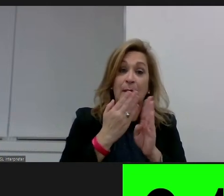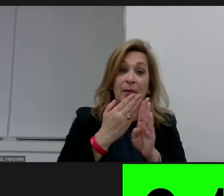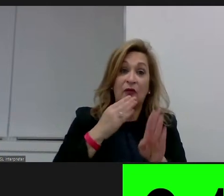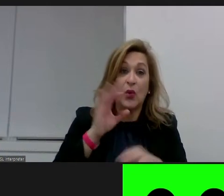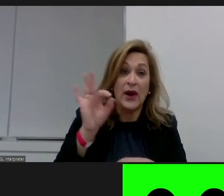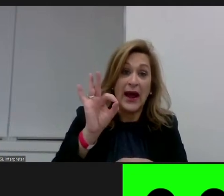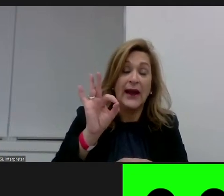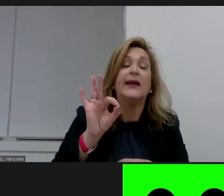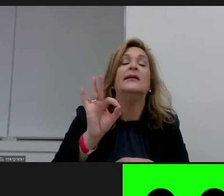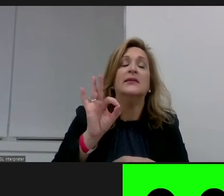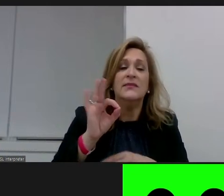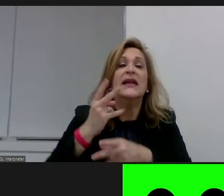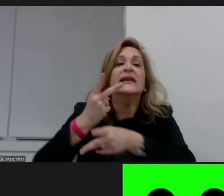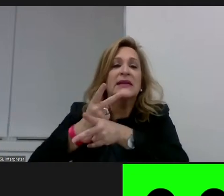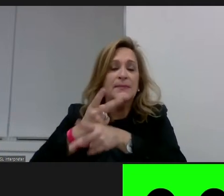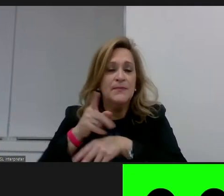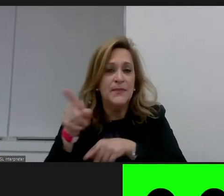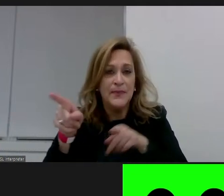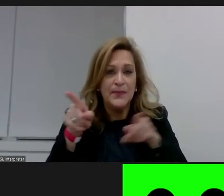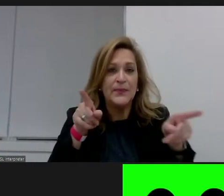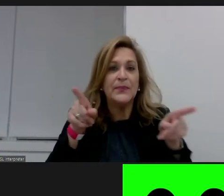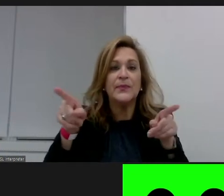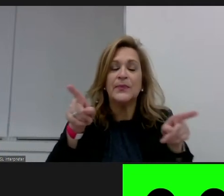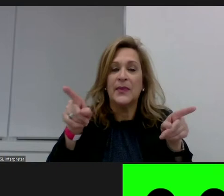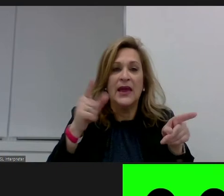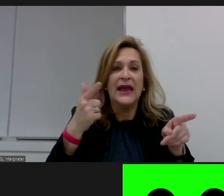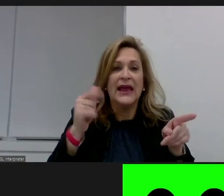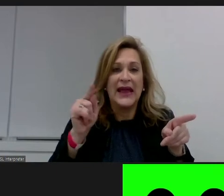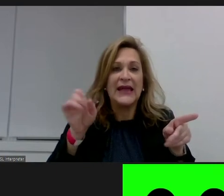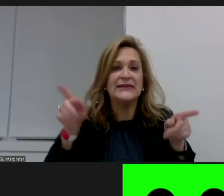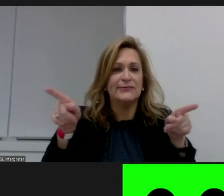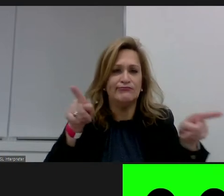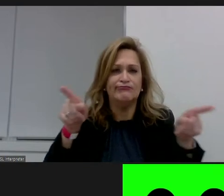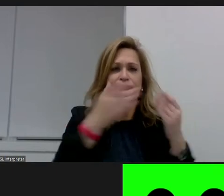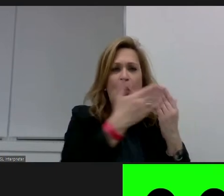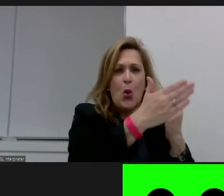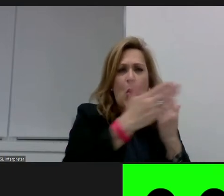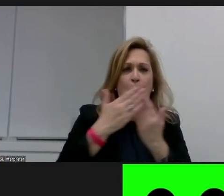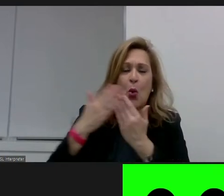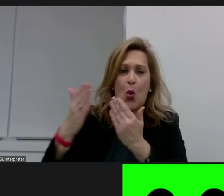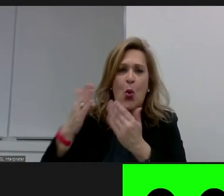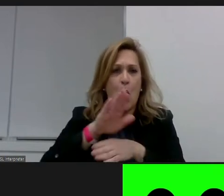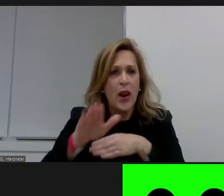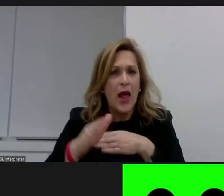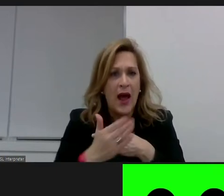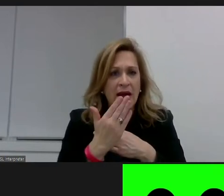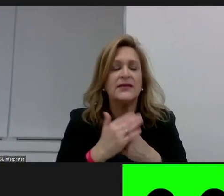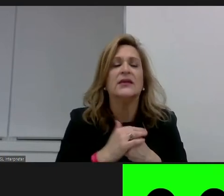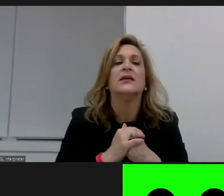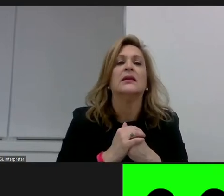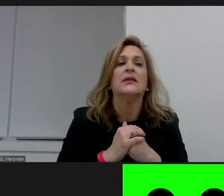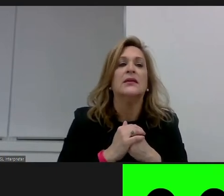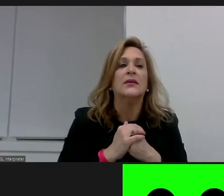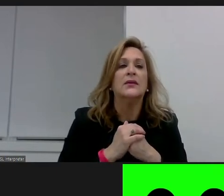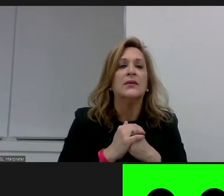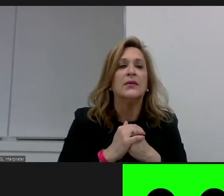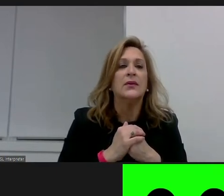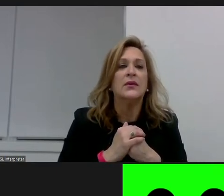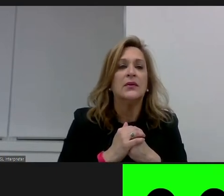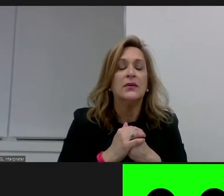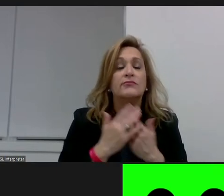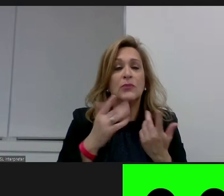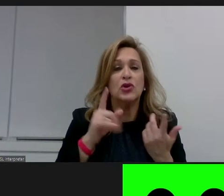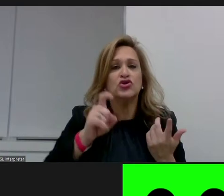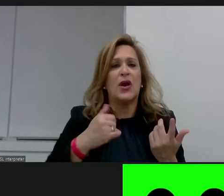on both sides all night, not to confuse all night, long night, Lionel Richie, or staff them at